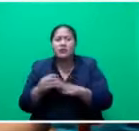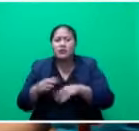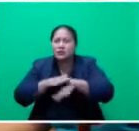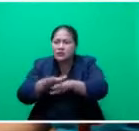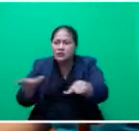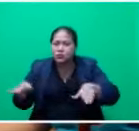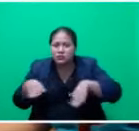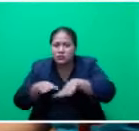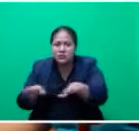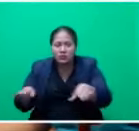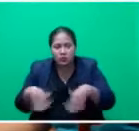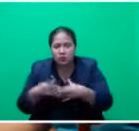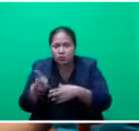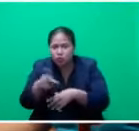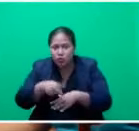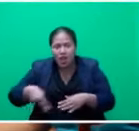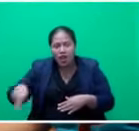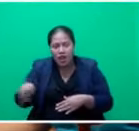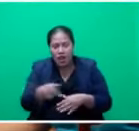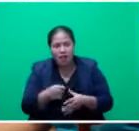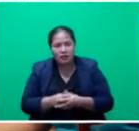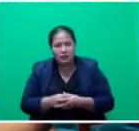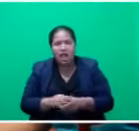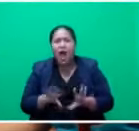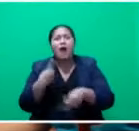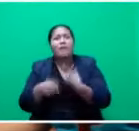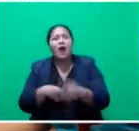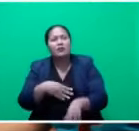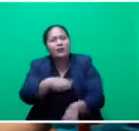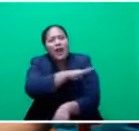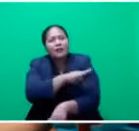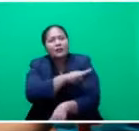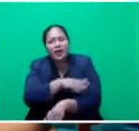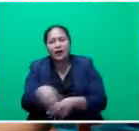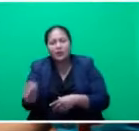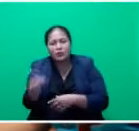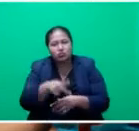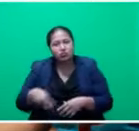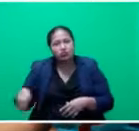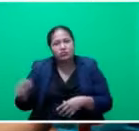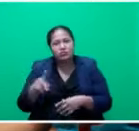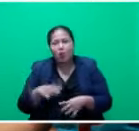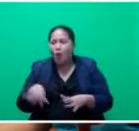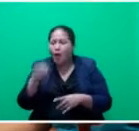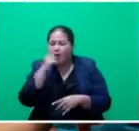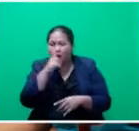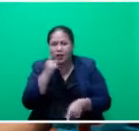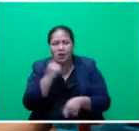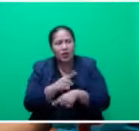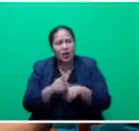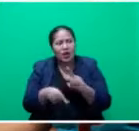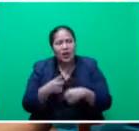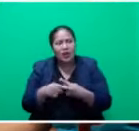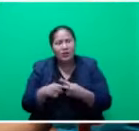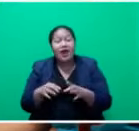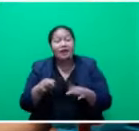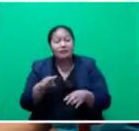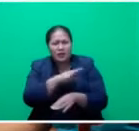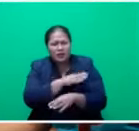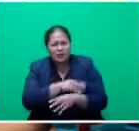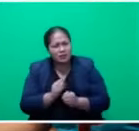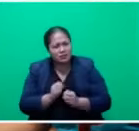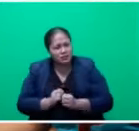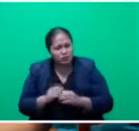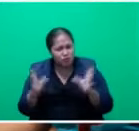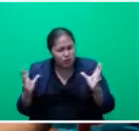And Mr. Speaker, what about the Bainimarama boom? Now when people talk about this Bainimarama boom, they are actually laughing. The national